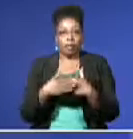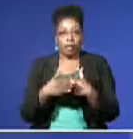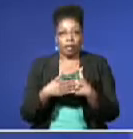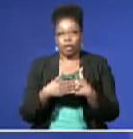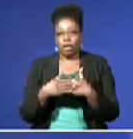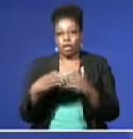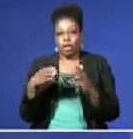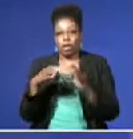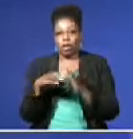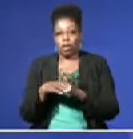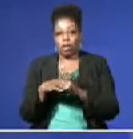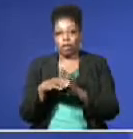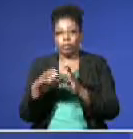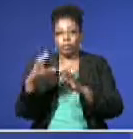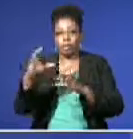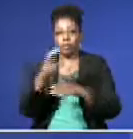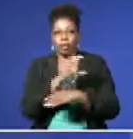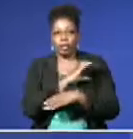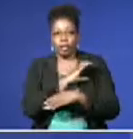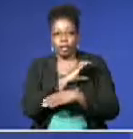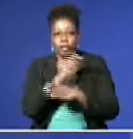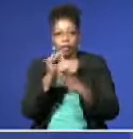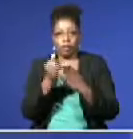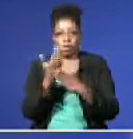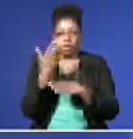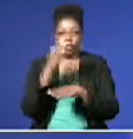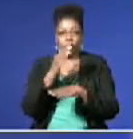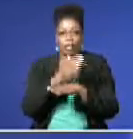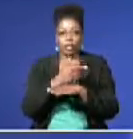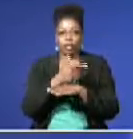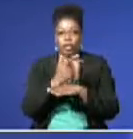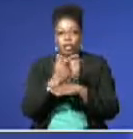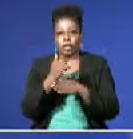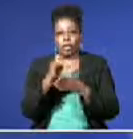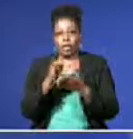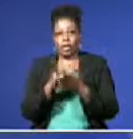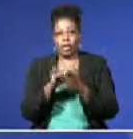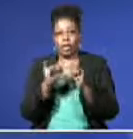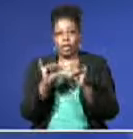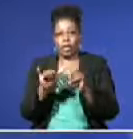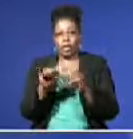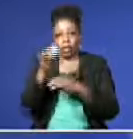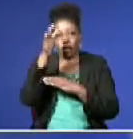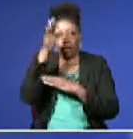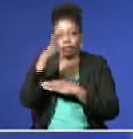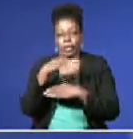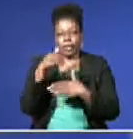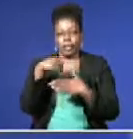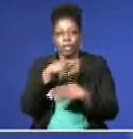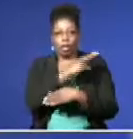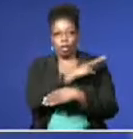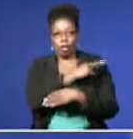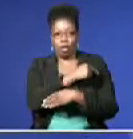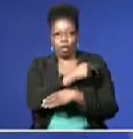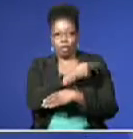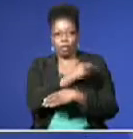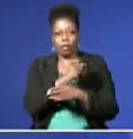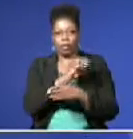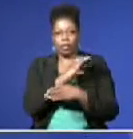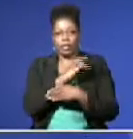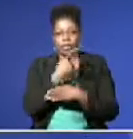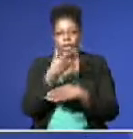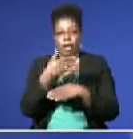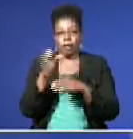Well, from the crime beat, police are investigating an overnight shooting that has left a man in hospital. Police say shortly after 8